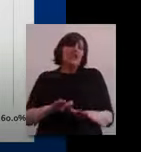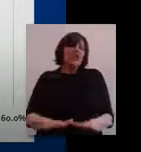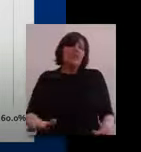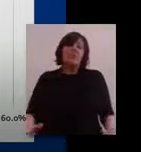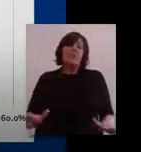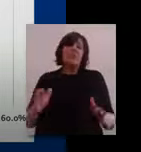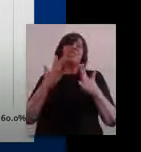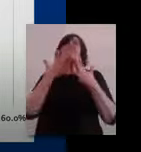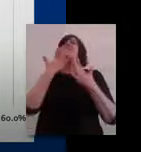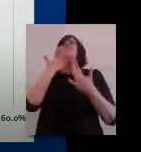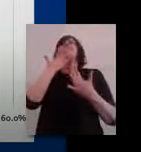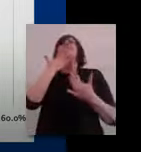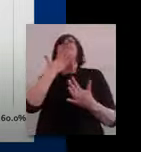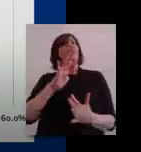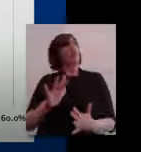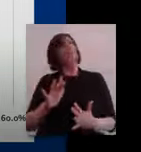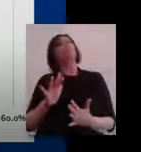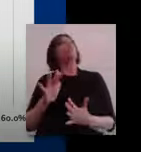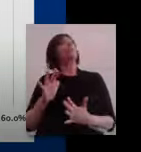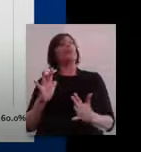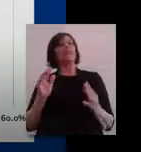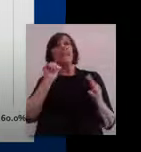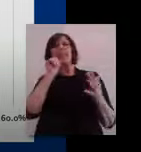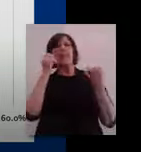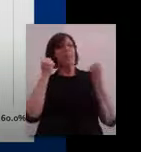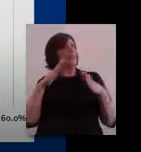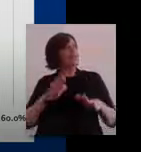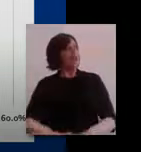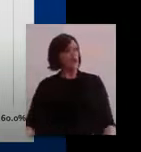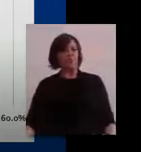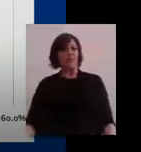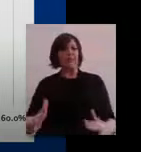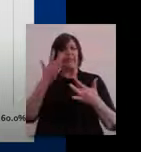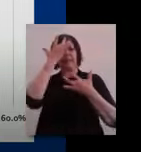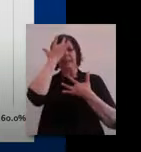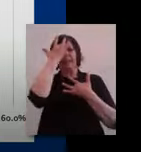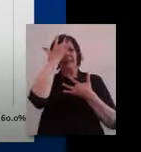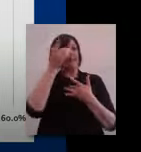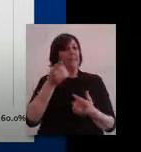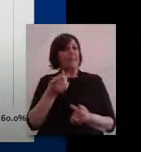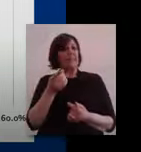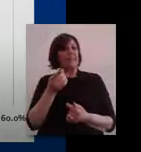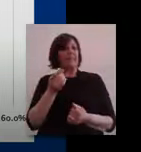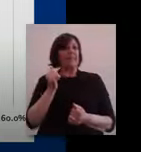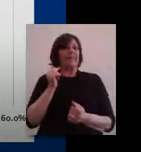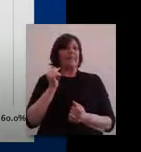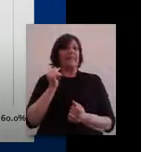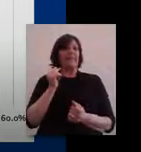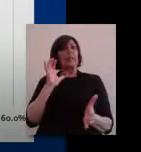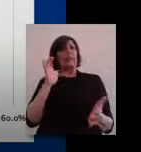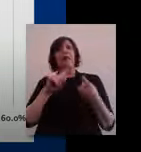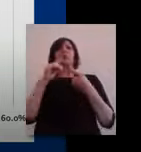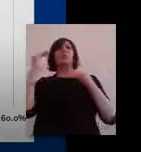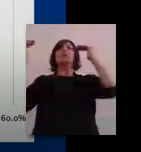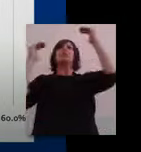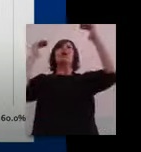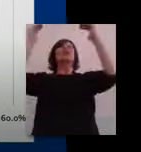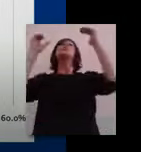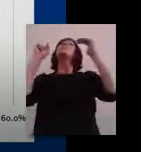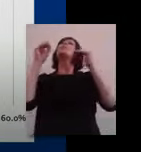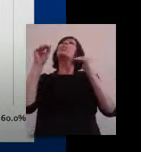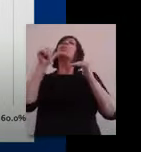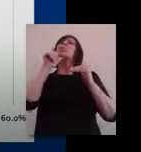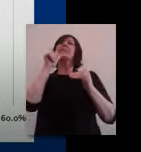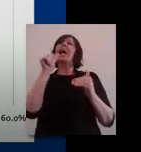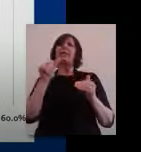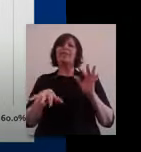few lower proportion of children who are infected with COVID-19 compared to adults. So we're not identifying as many of the children